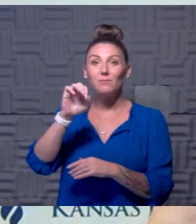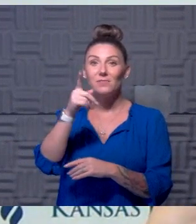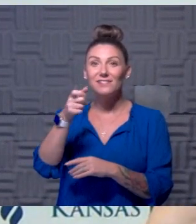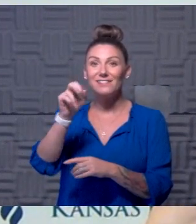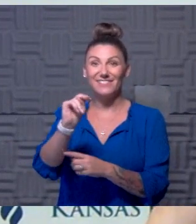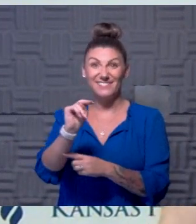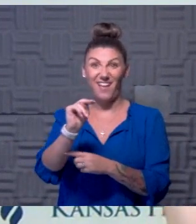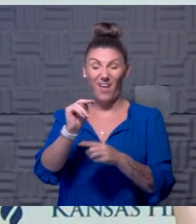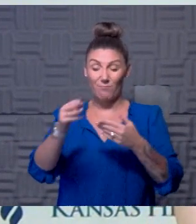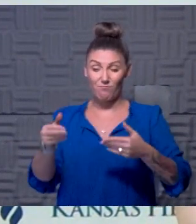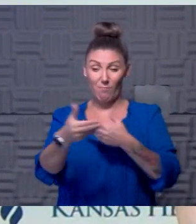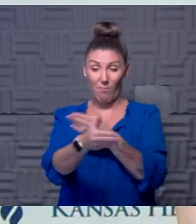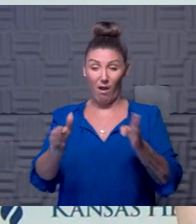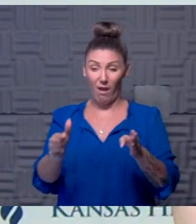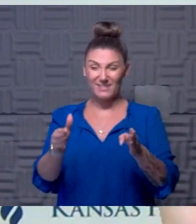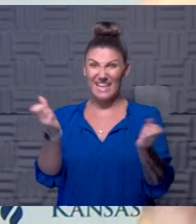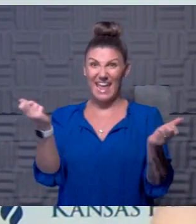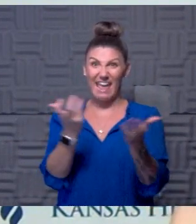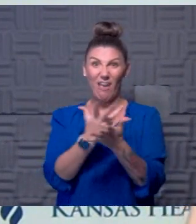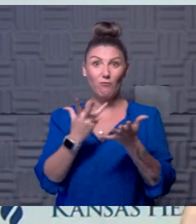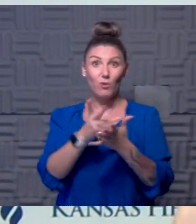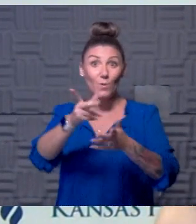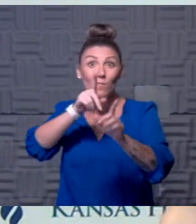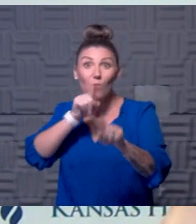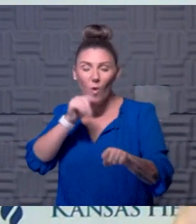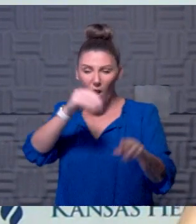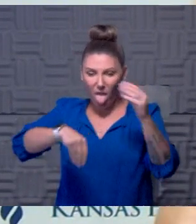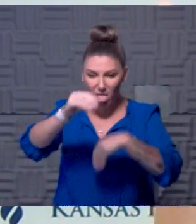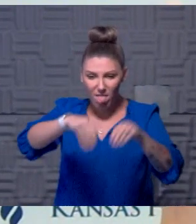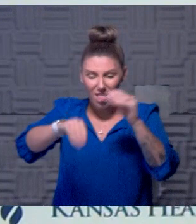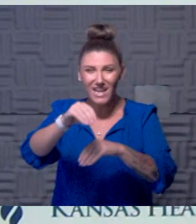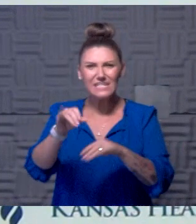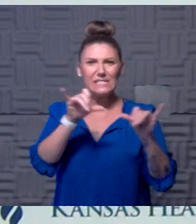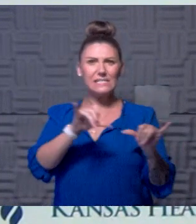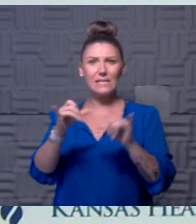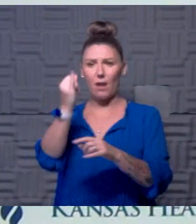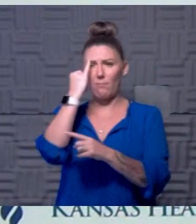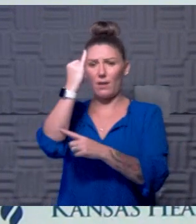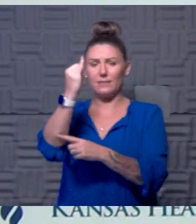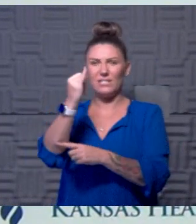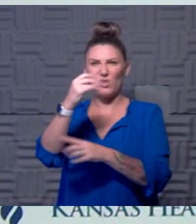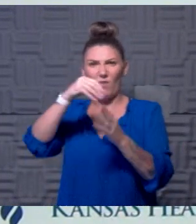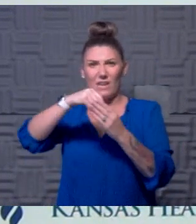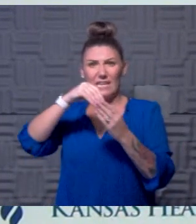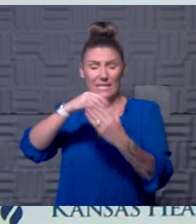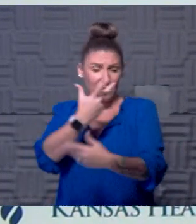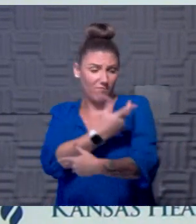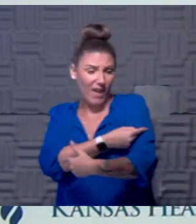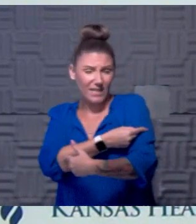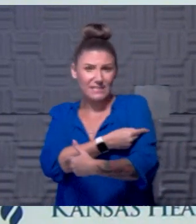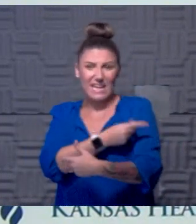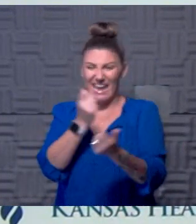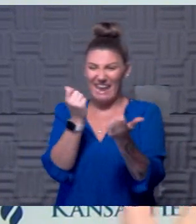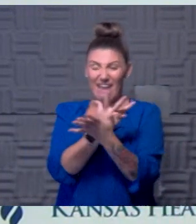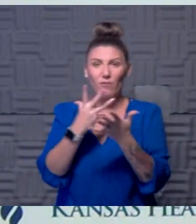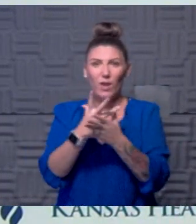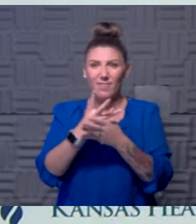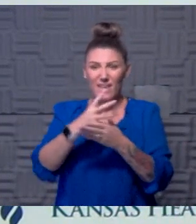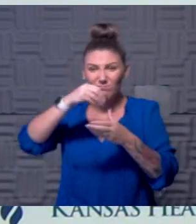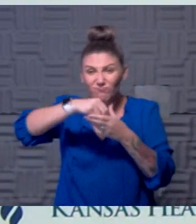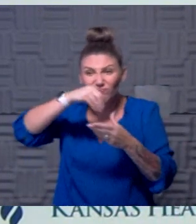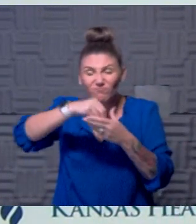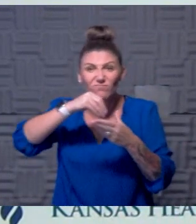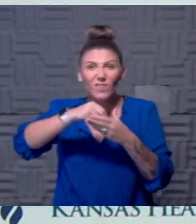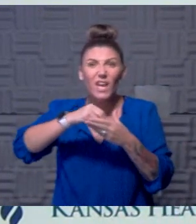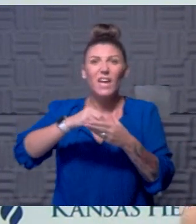there's a box outside. So the stuff inside of the box is what causes disease. It's what attacks you and what makes you